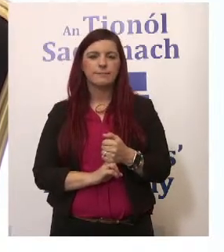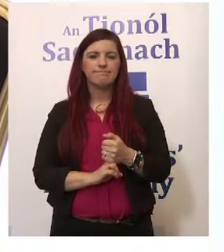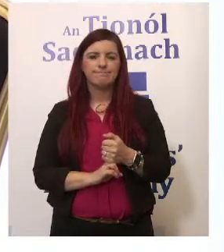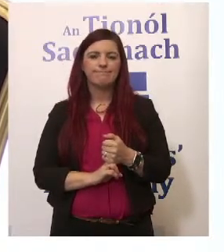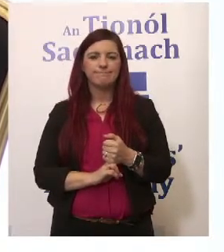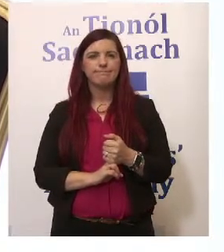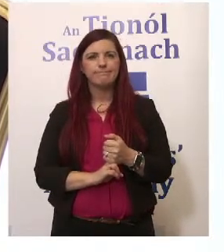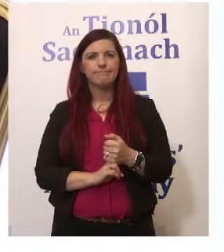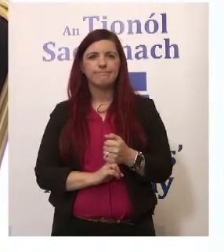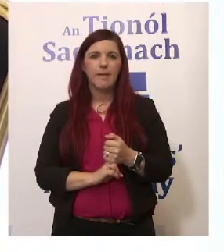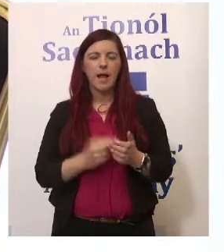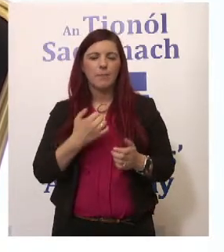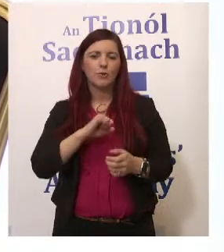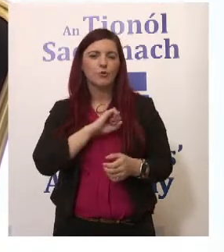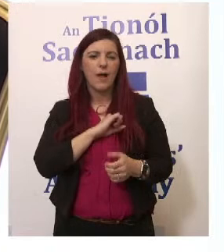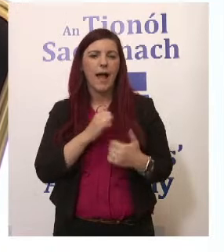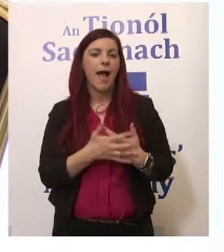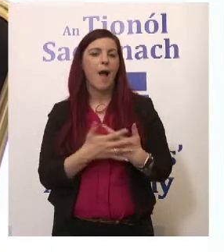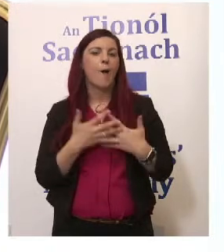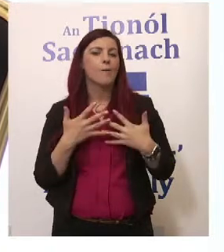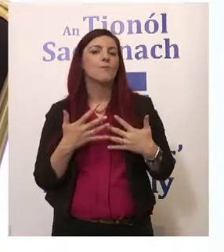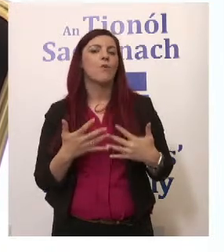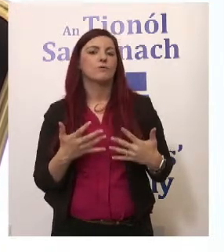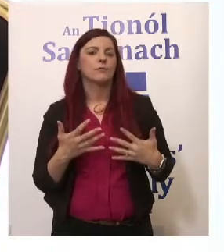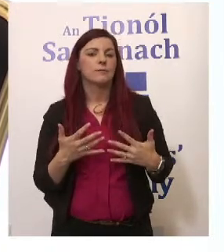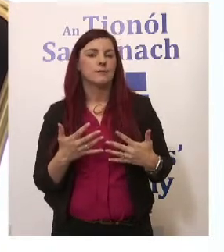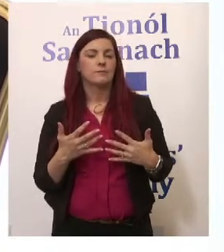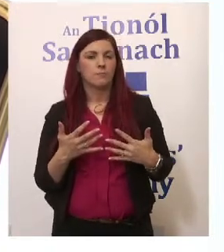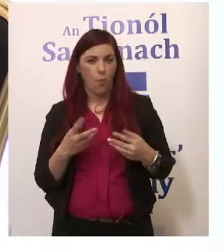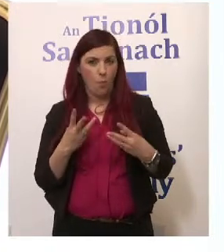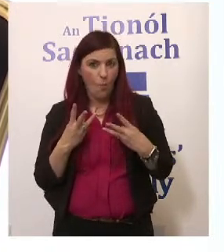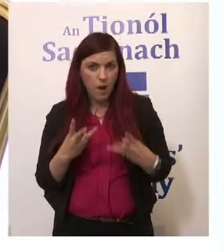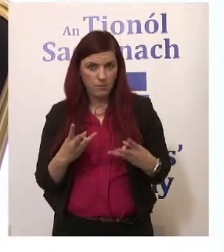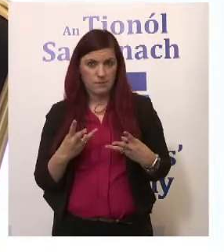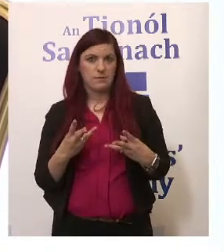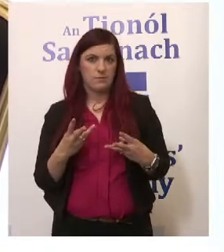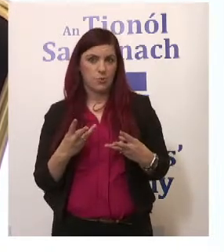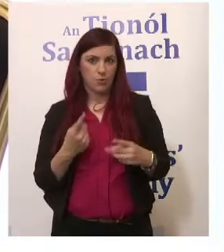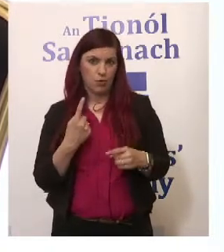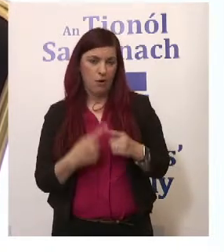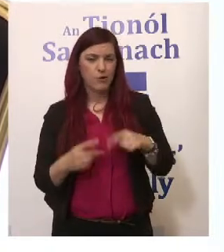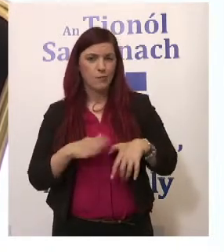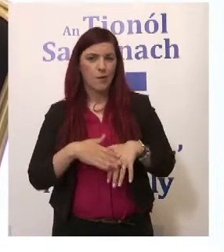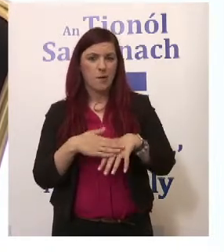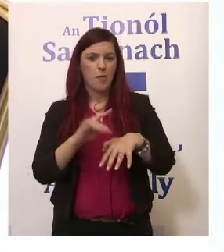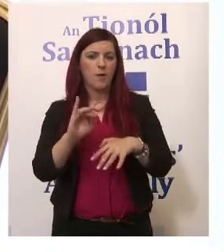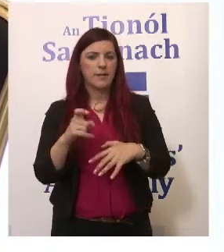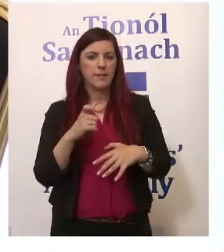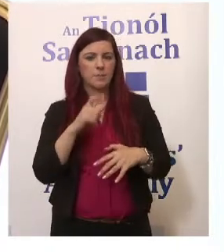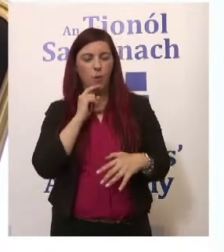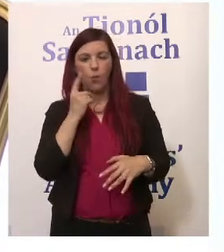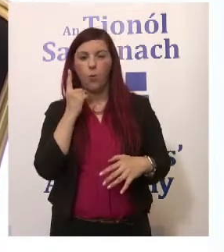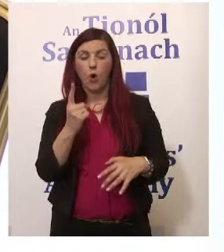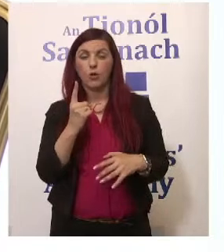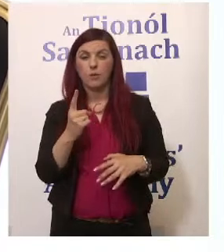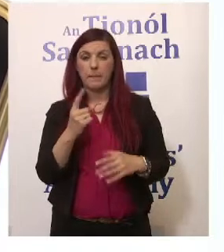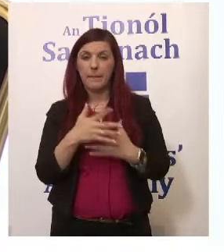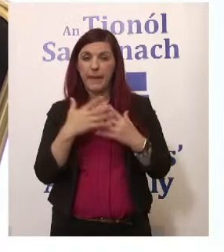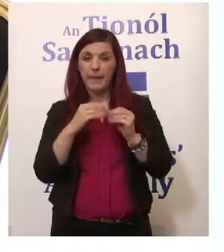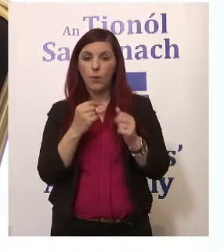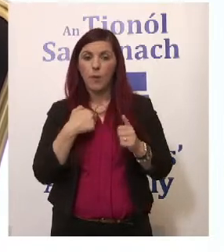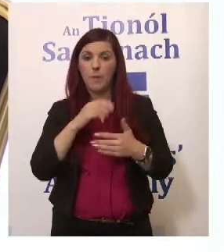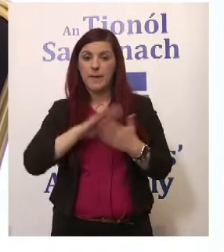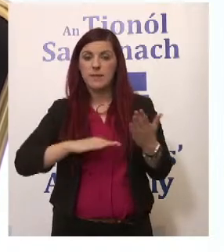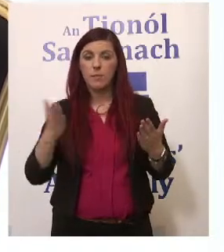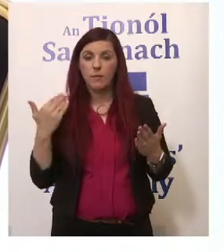again, I'm not sure how much political appetite there would be for those, but the one real thing where